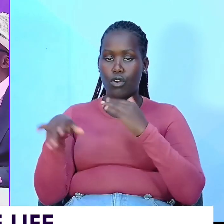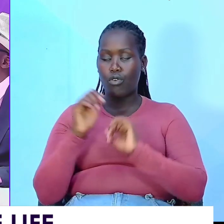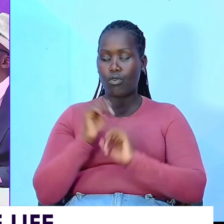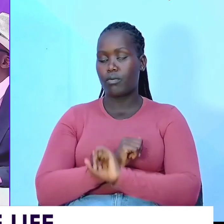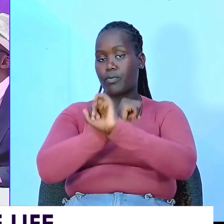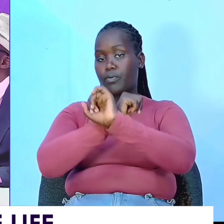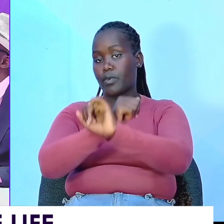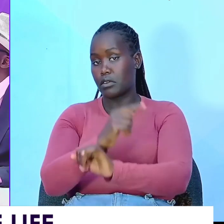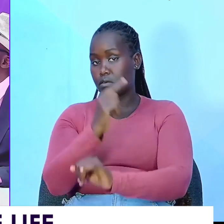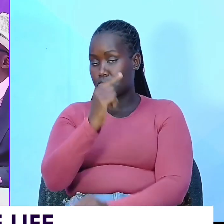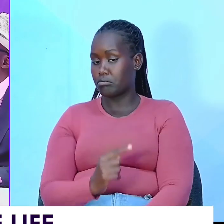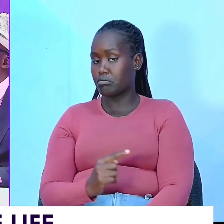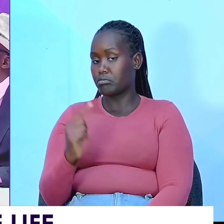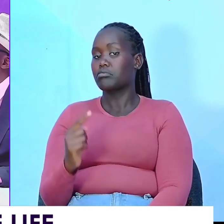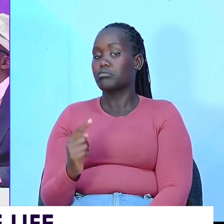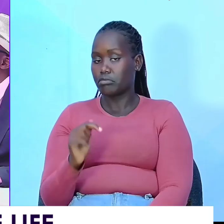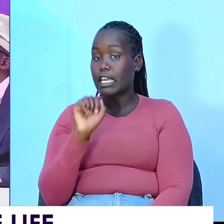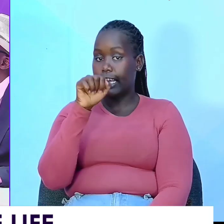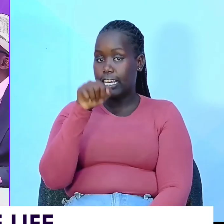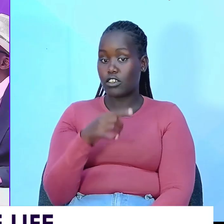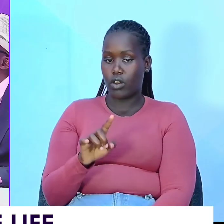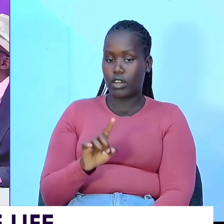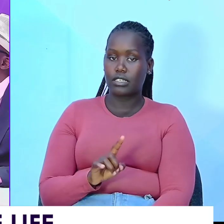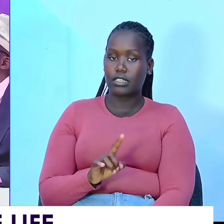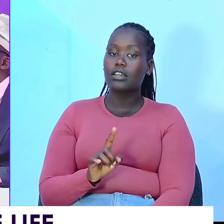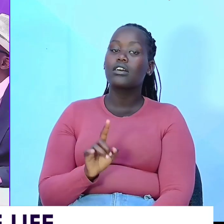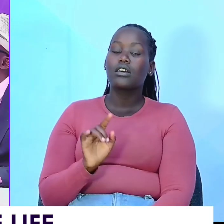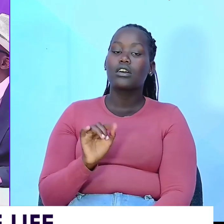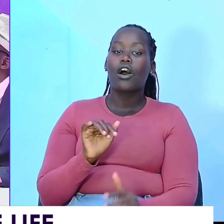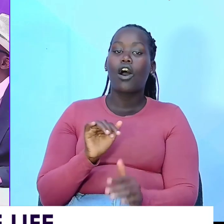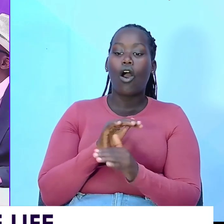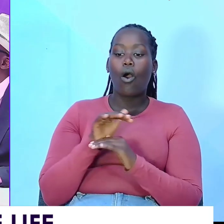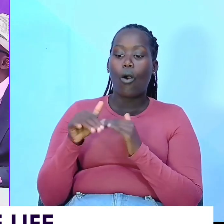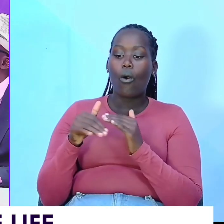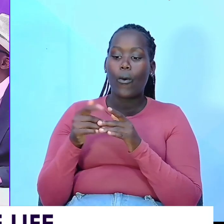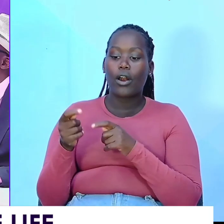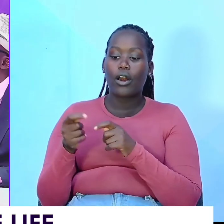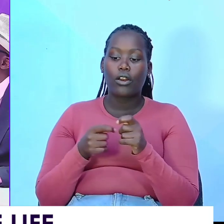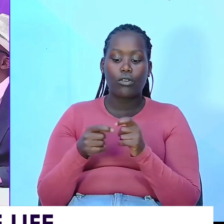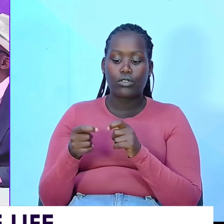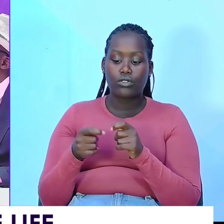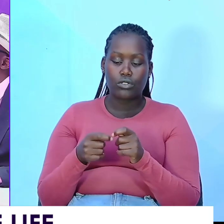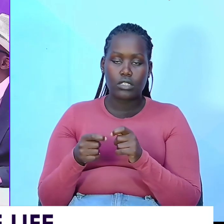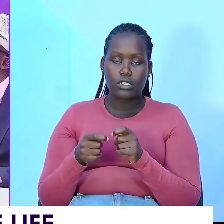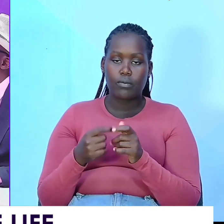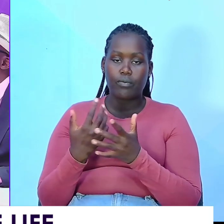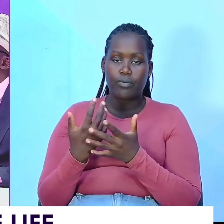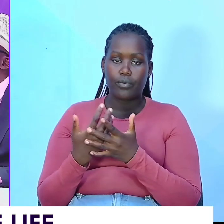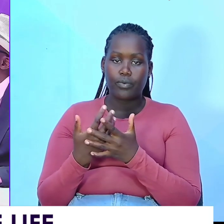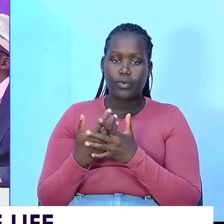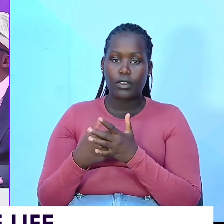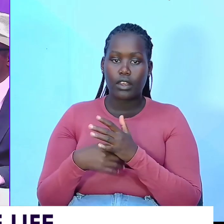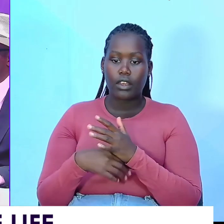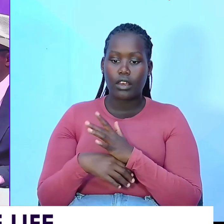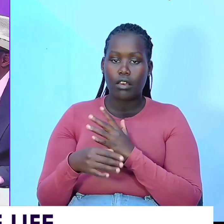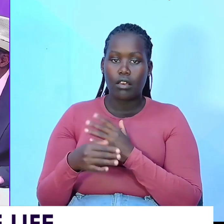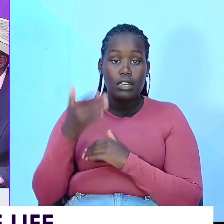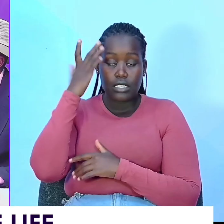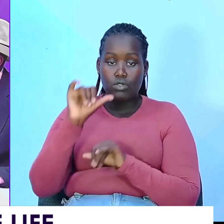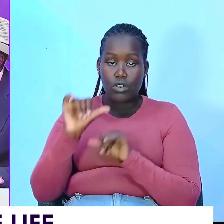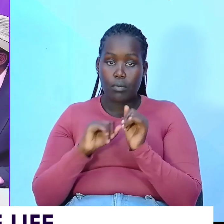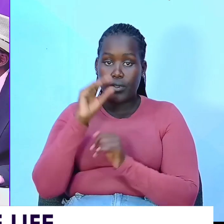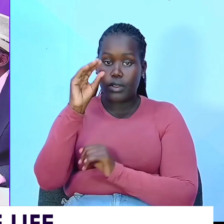Although I feel to an extent, it only controls a bit. It only lowers the percentage, but it doesn't rule